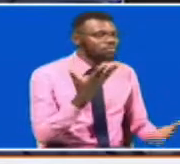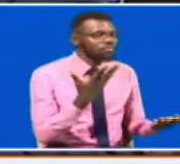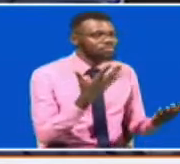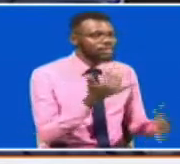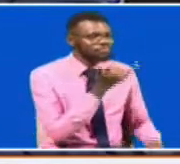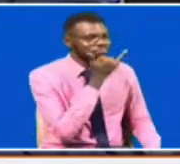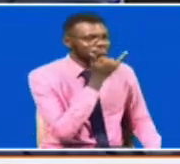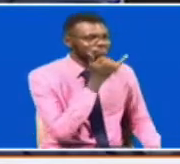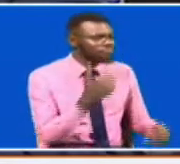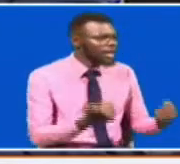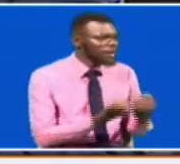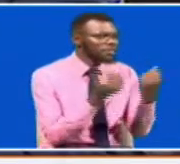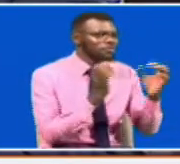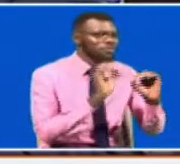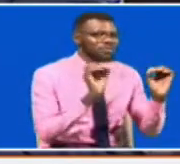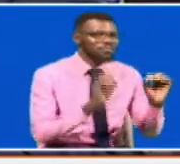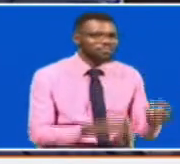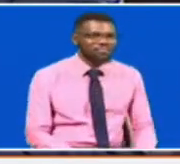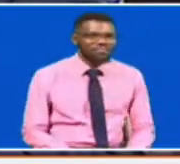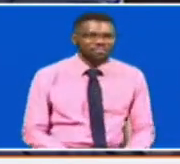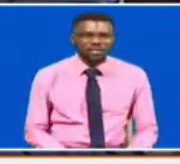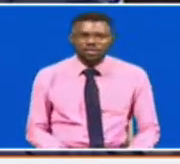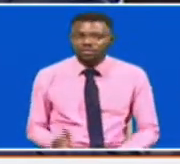absolutely. Absolutely. You know,